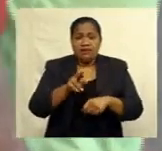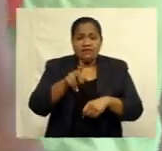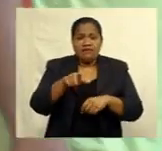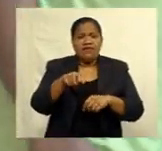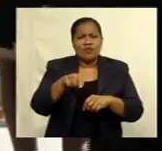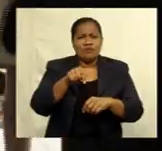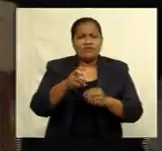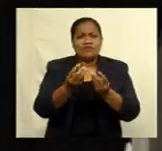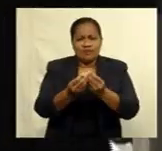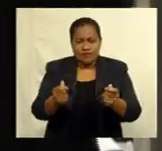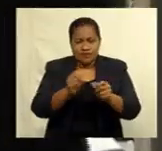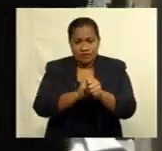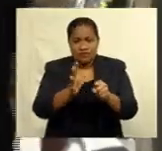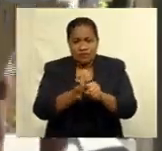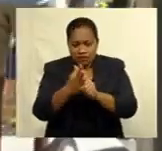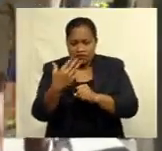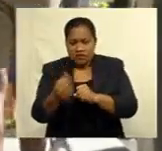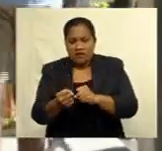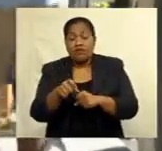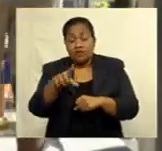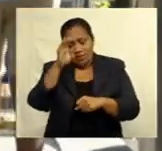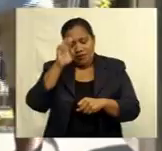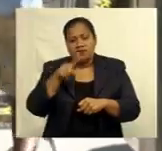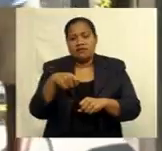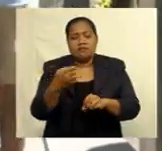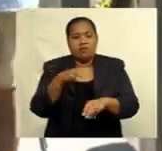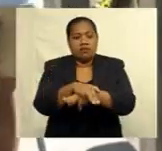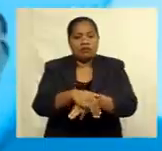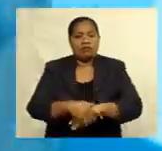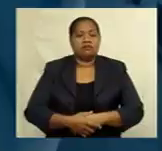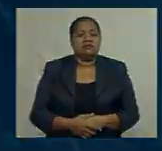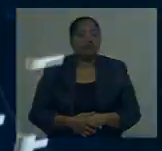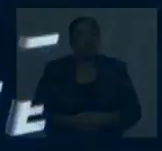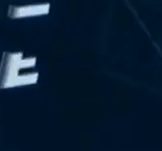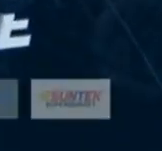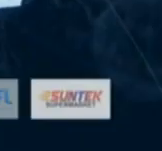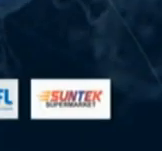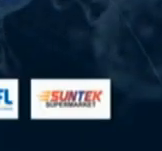month. Christiana Uluwai, FBC News.